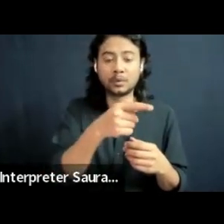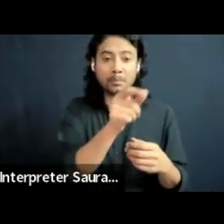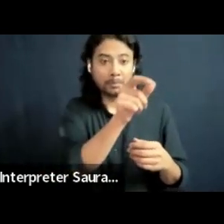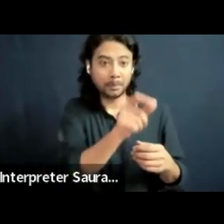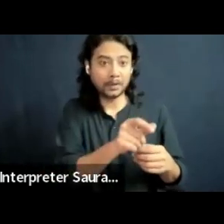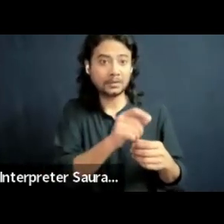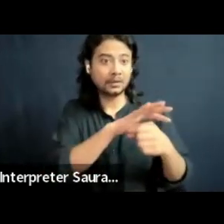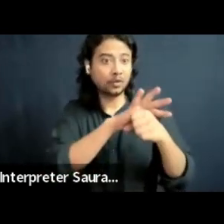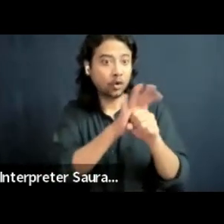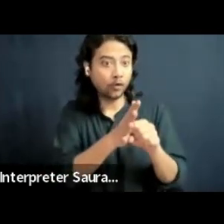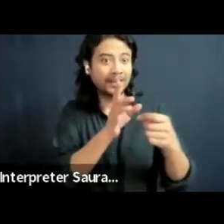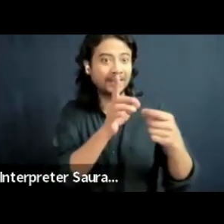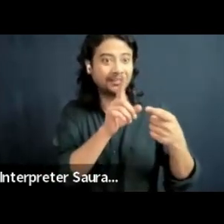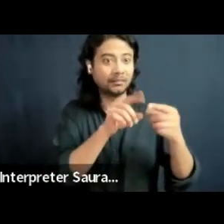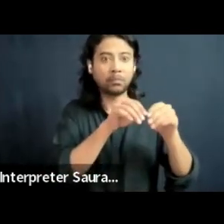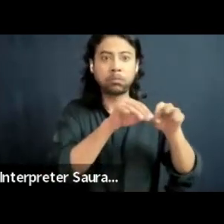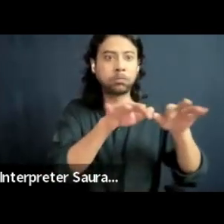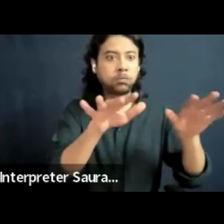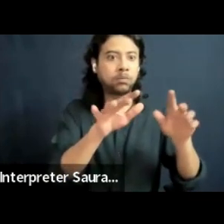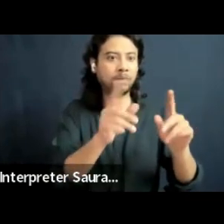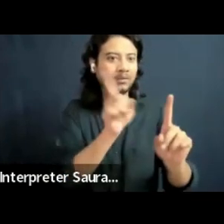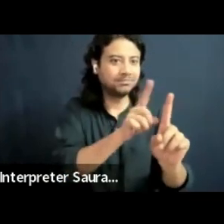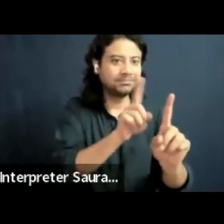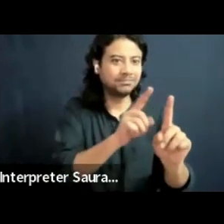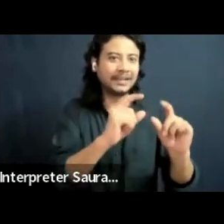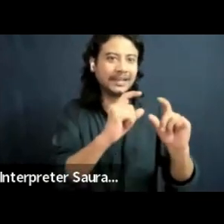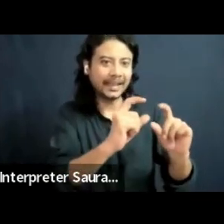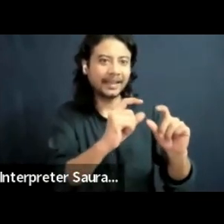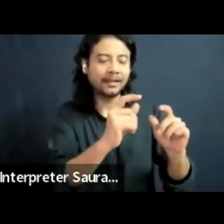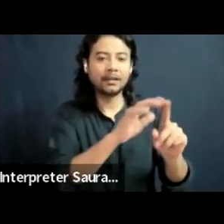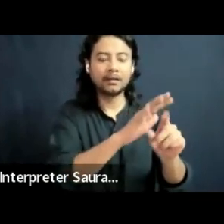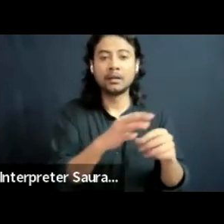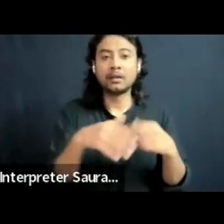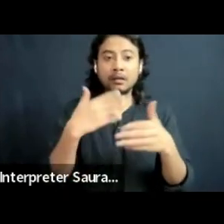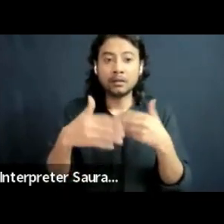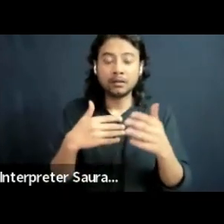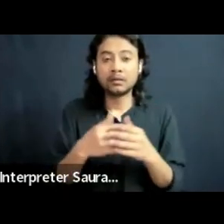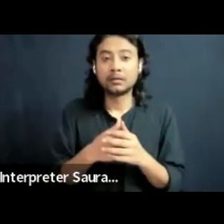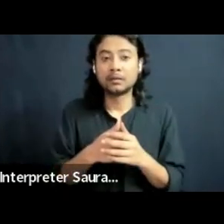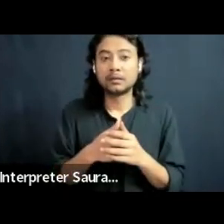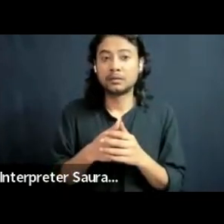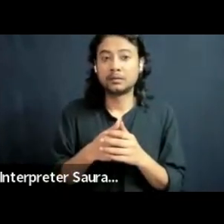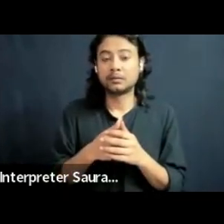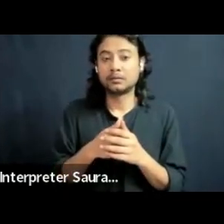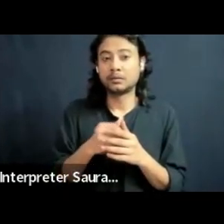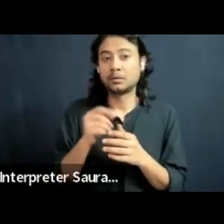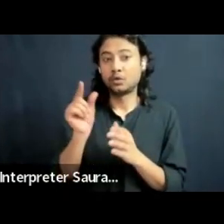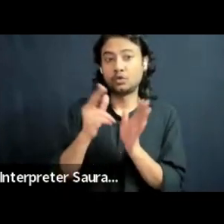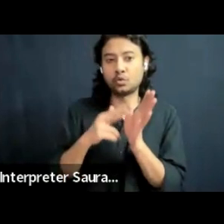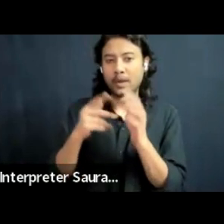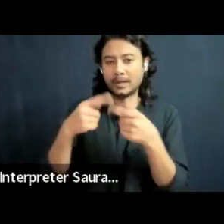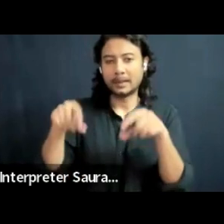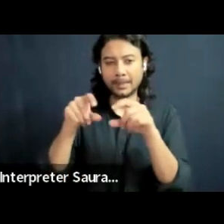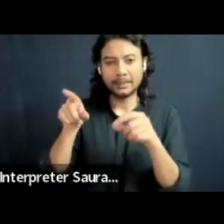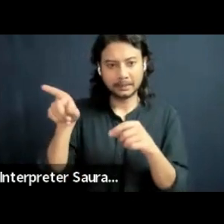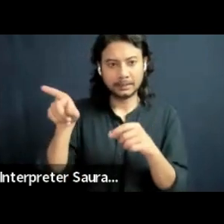The UNCRPD committee then comes up with guidelines on deinstitutionalizations, including in